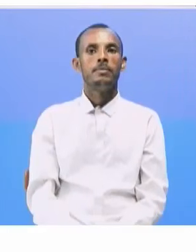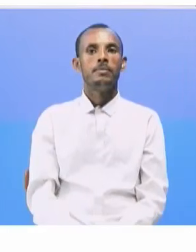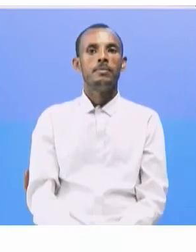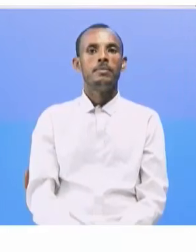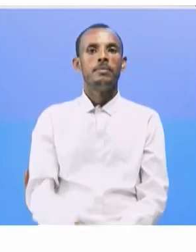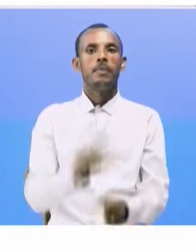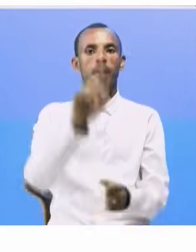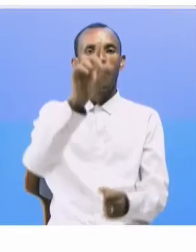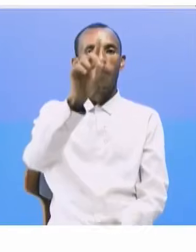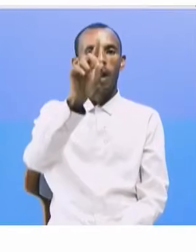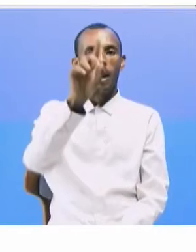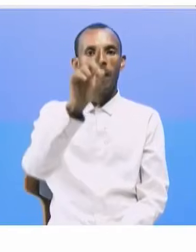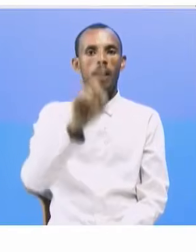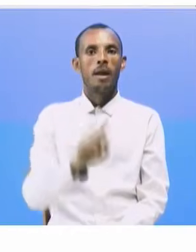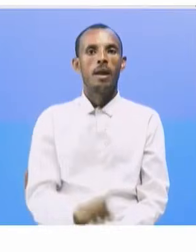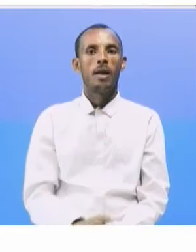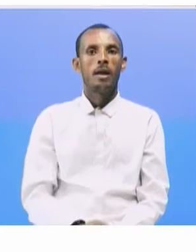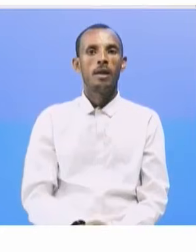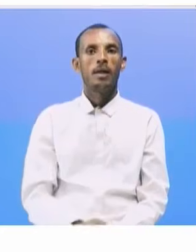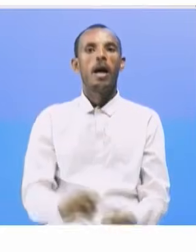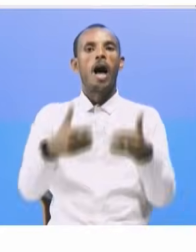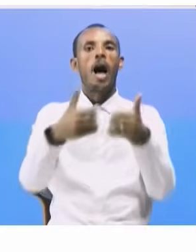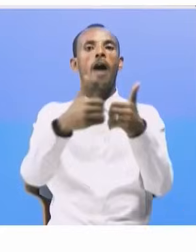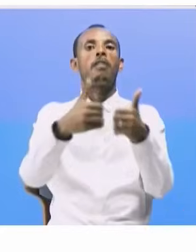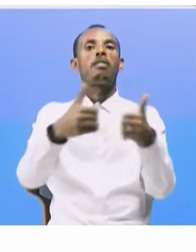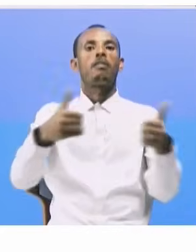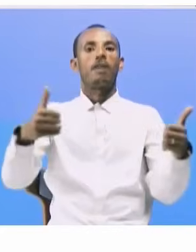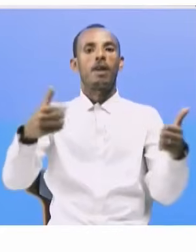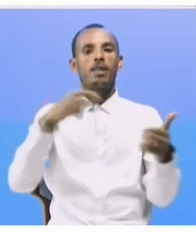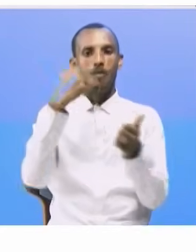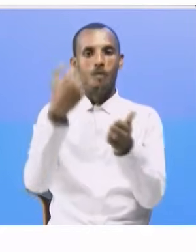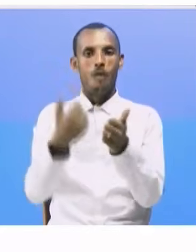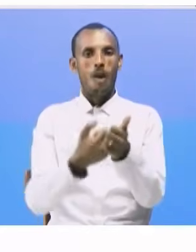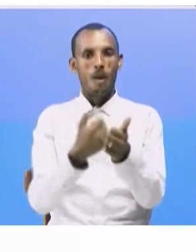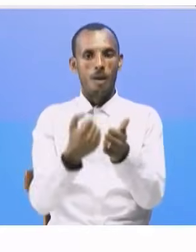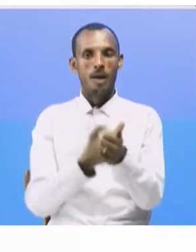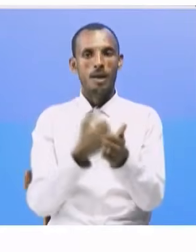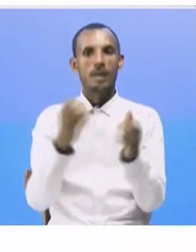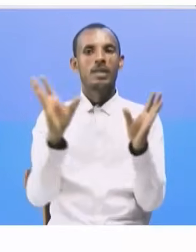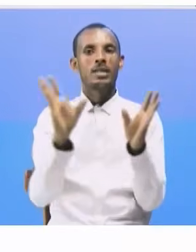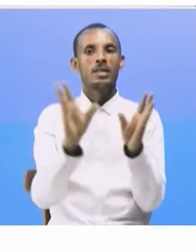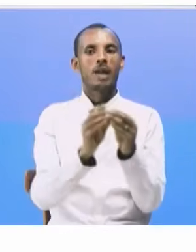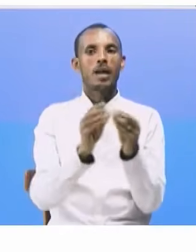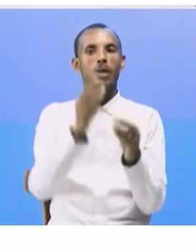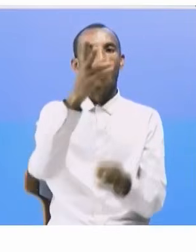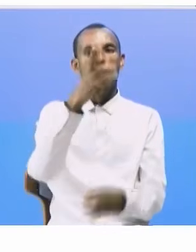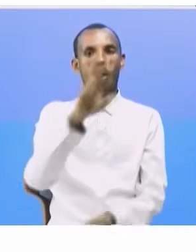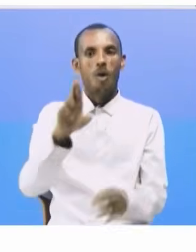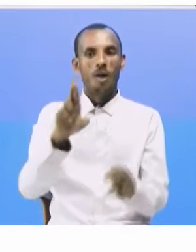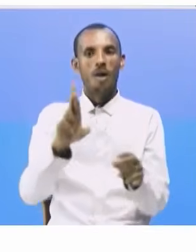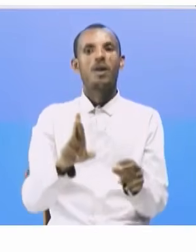number 1. Identify whether the following are sets or not. Identify